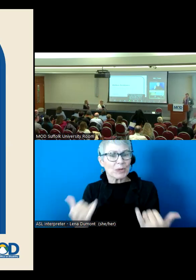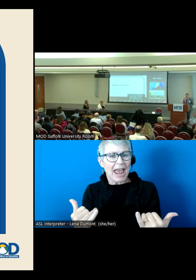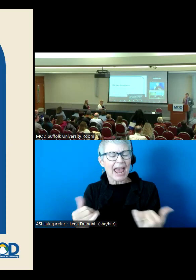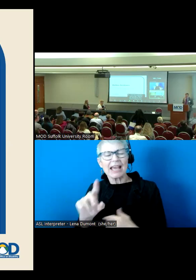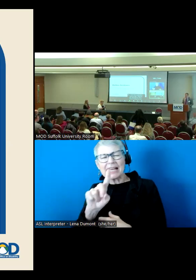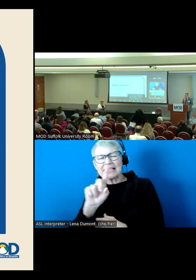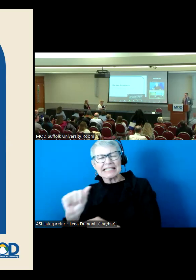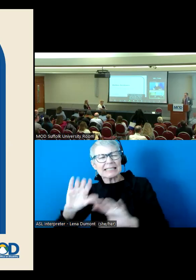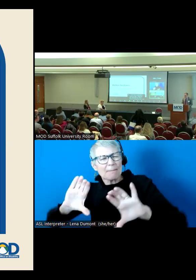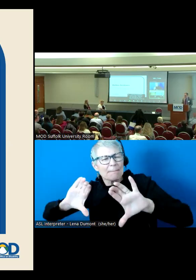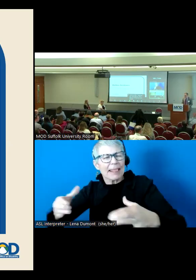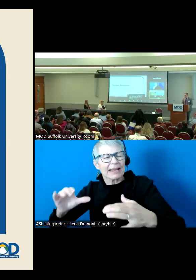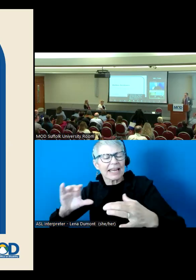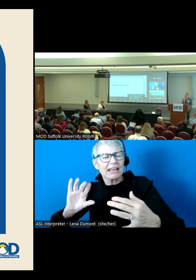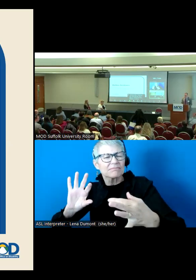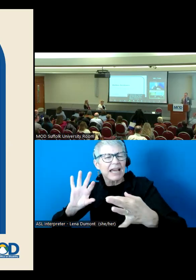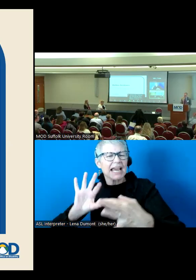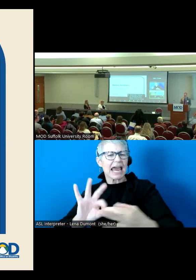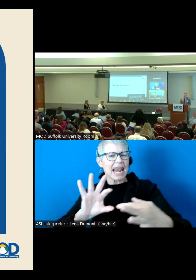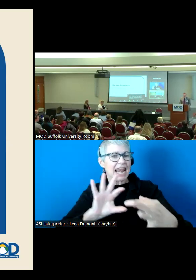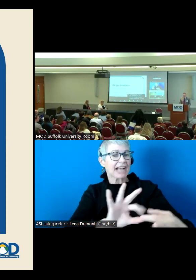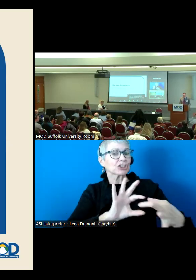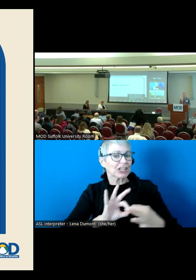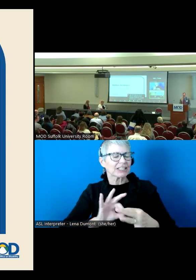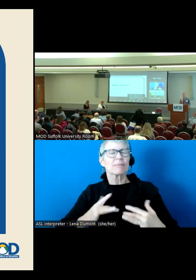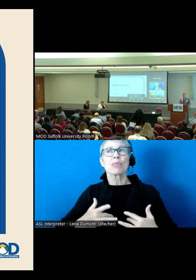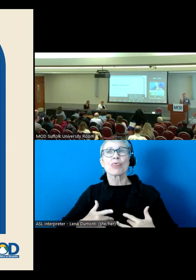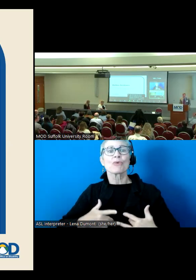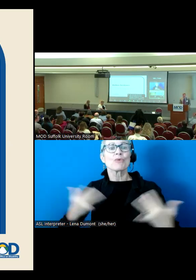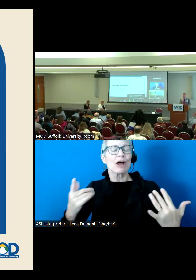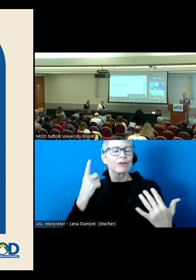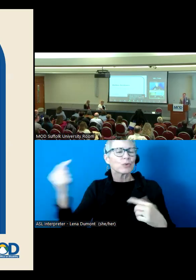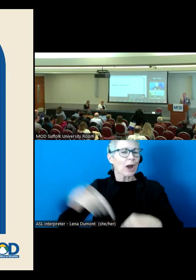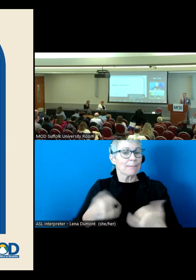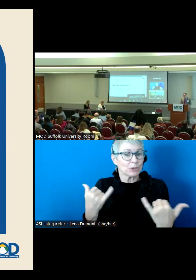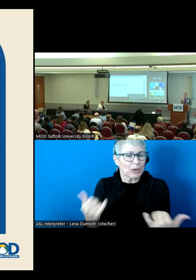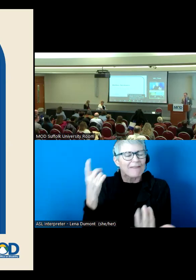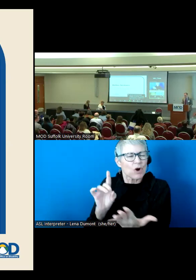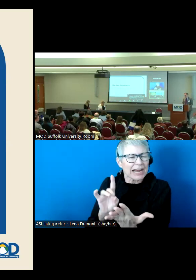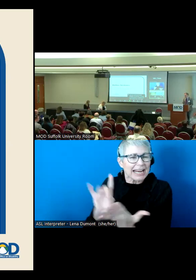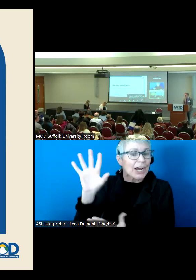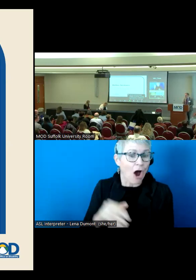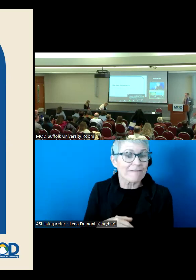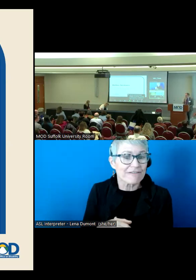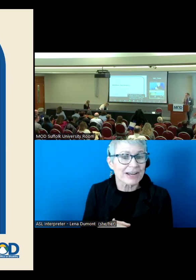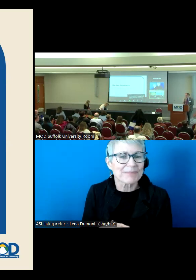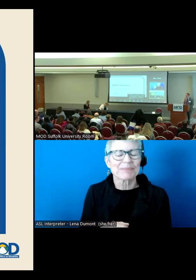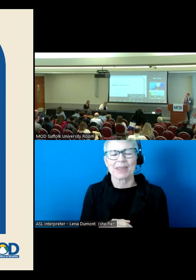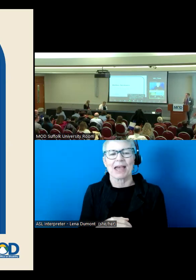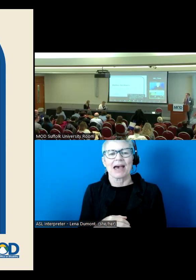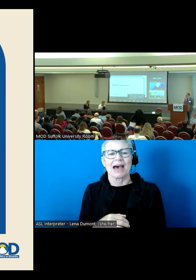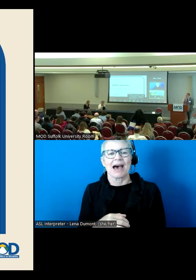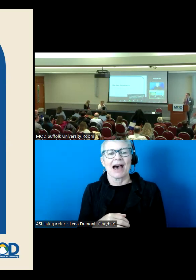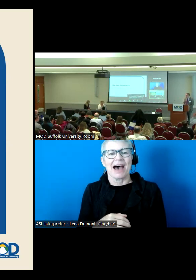here, and I'm pleased to be able to kick off this event today. I think for those, it's helpful. I've never done it before,